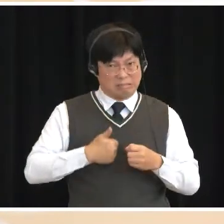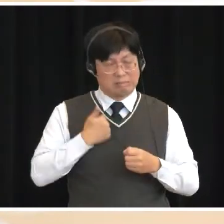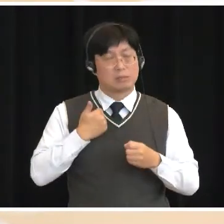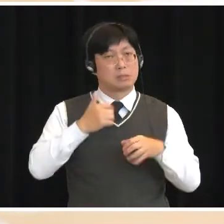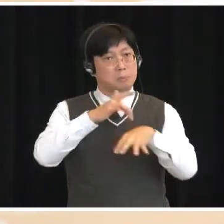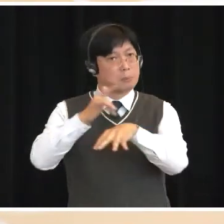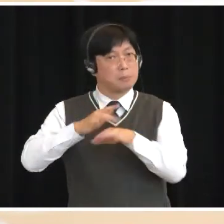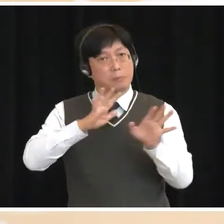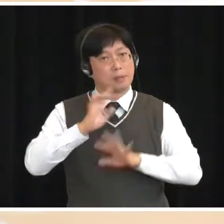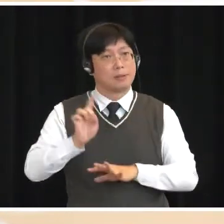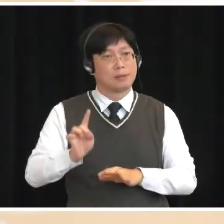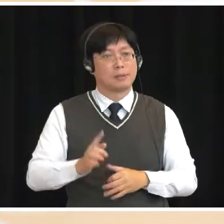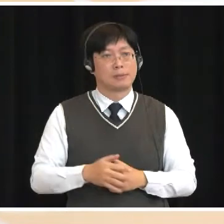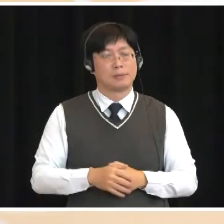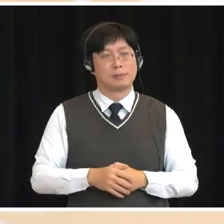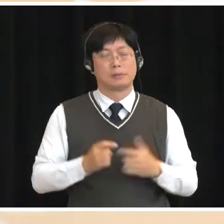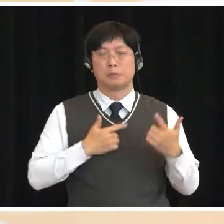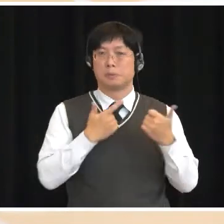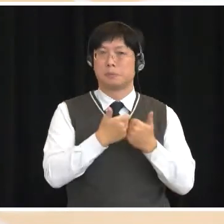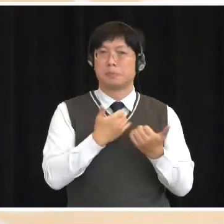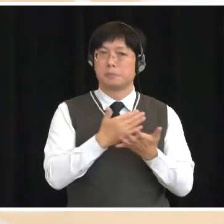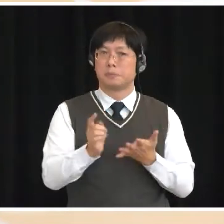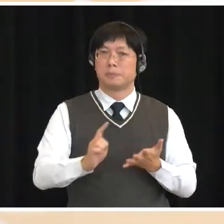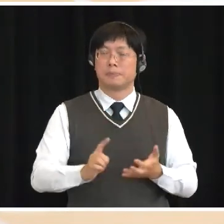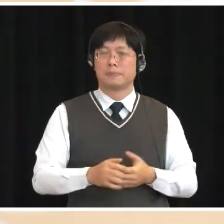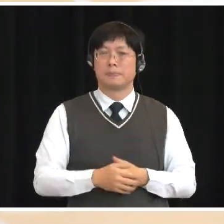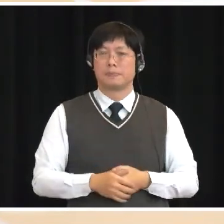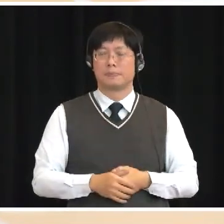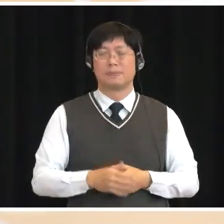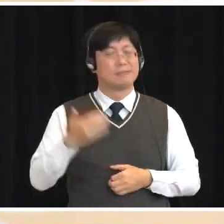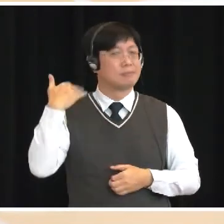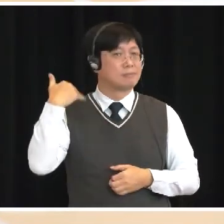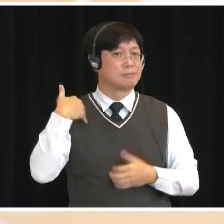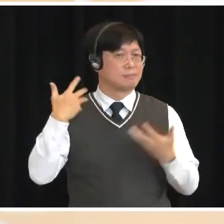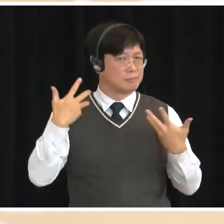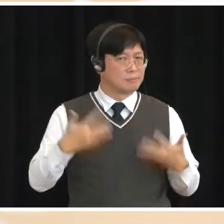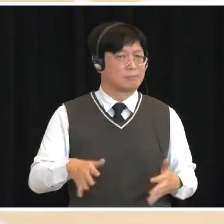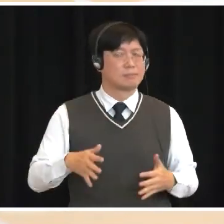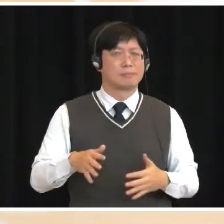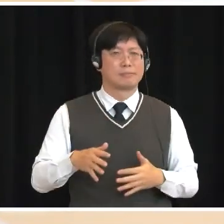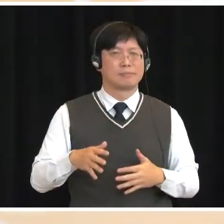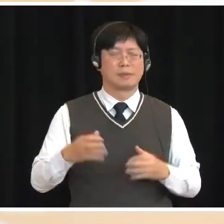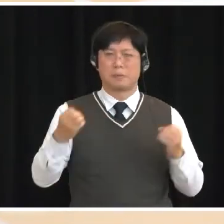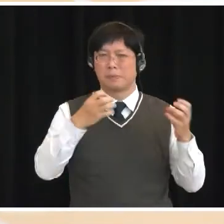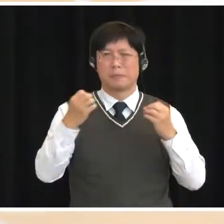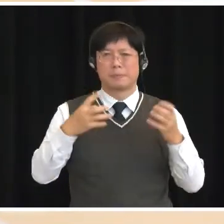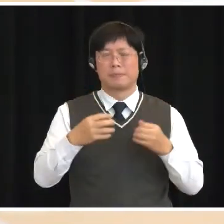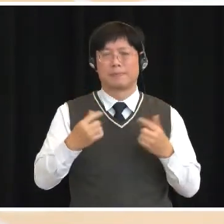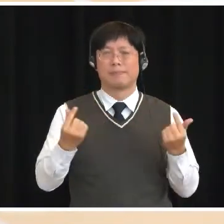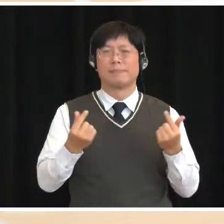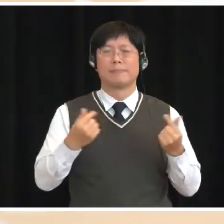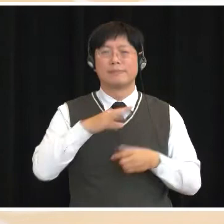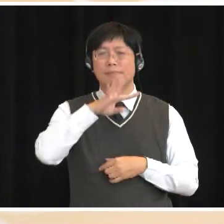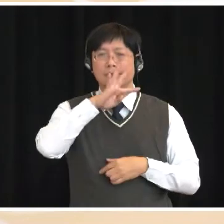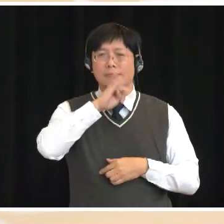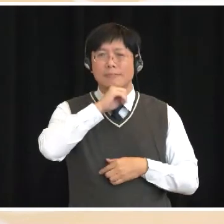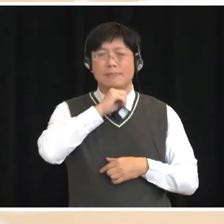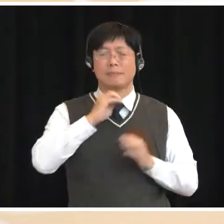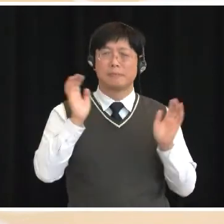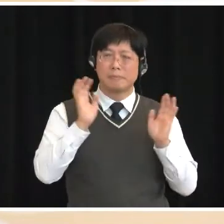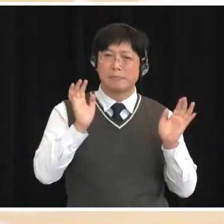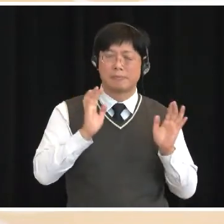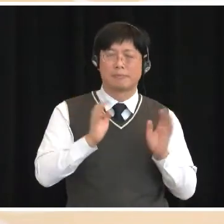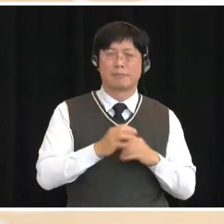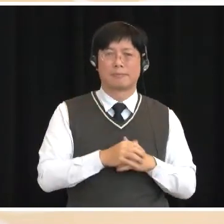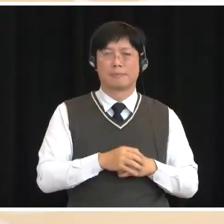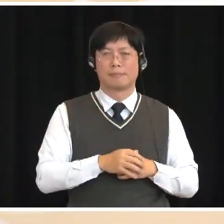of discretion with the judges to hear a child or not to hear a child, because the child has the right to be heard,